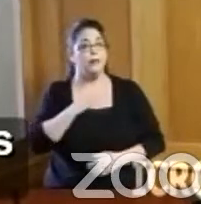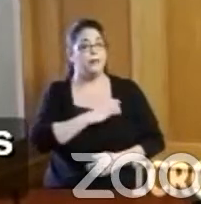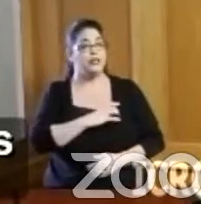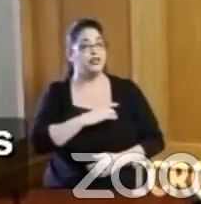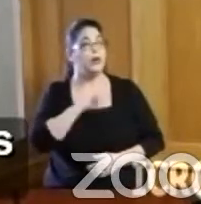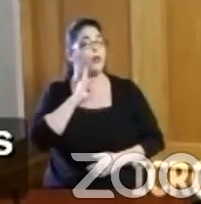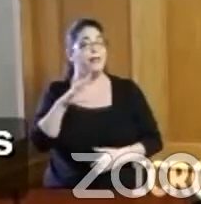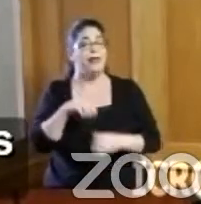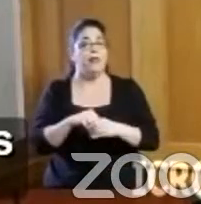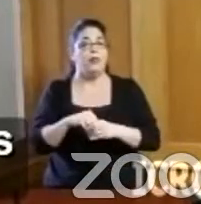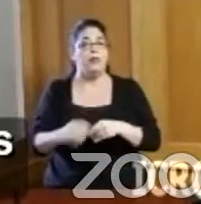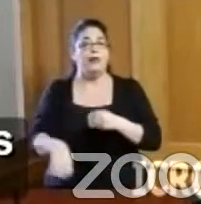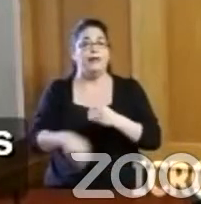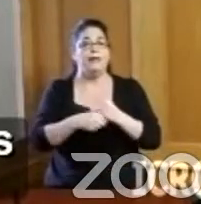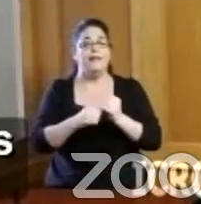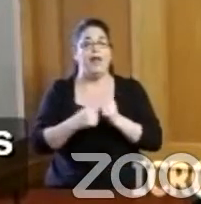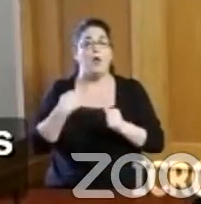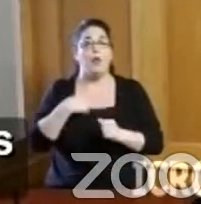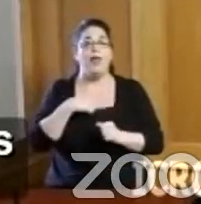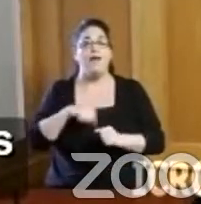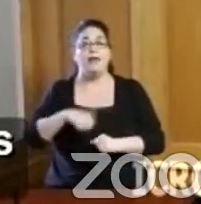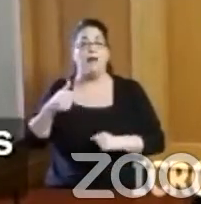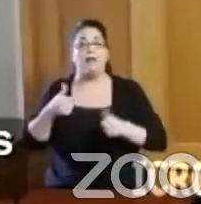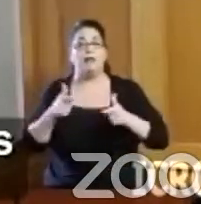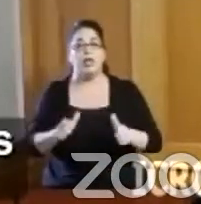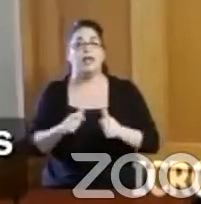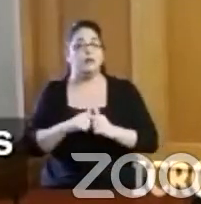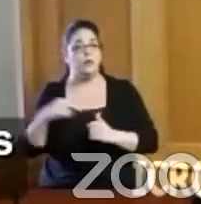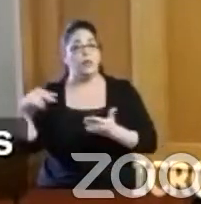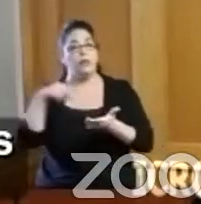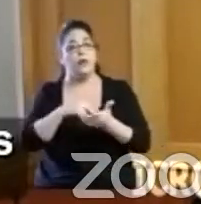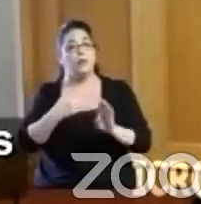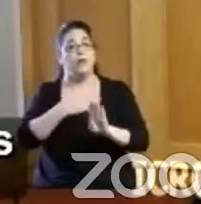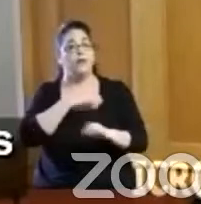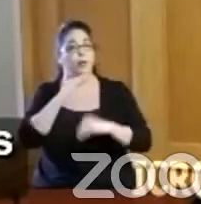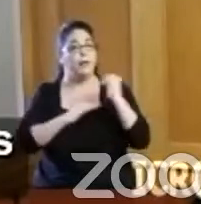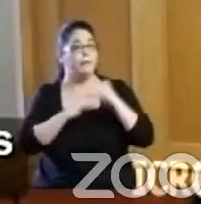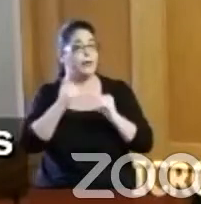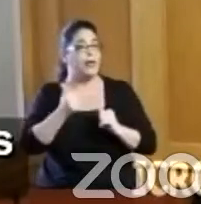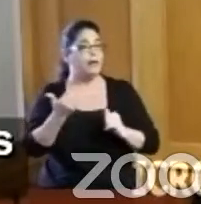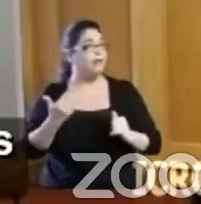would include the provision that everybody have another chance to look at this before anything can be built.